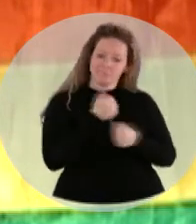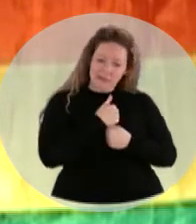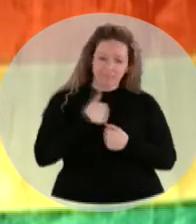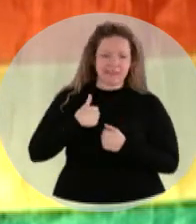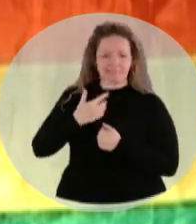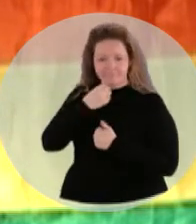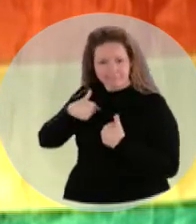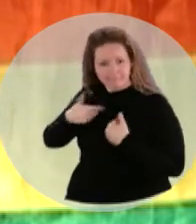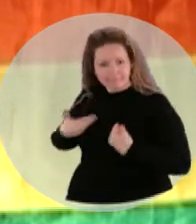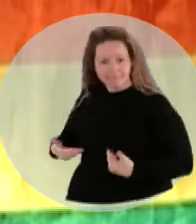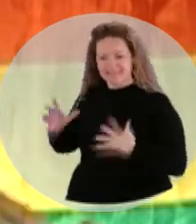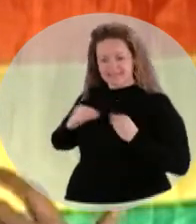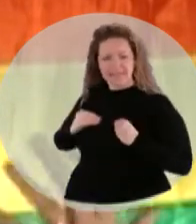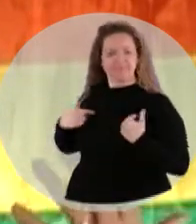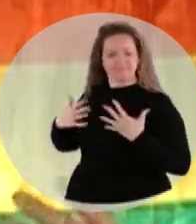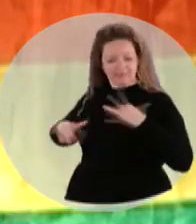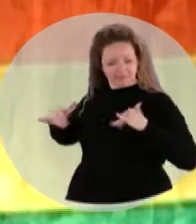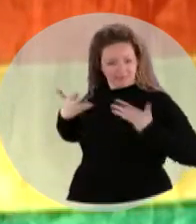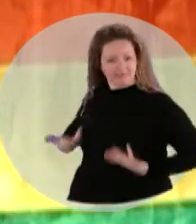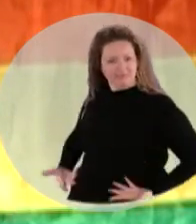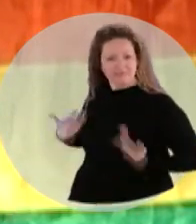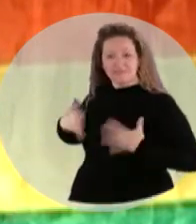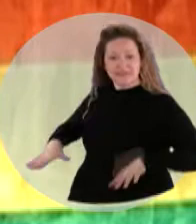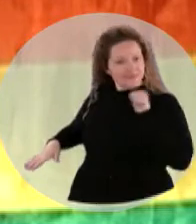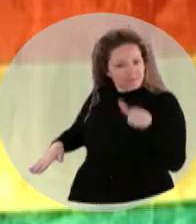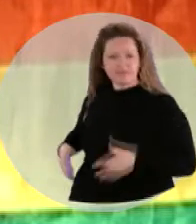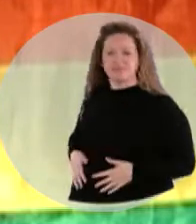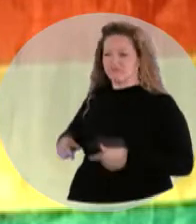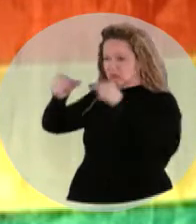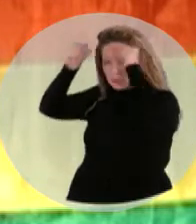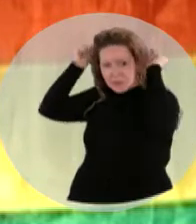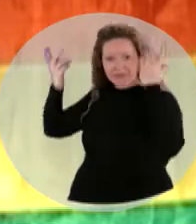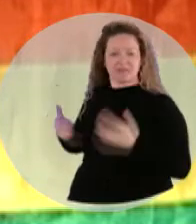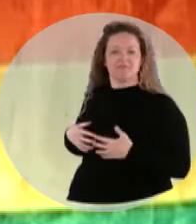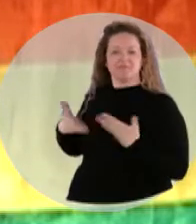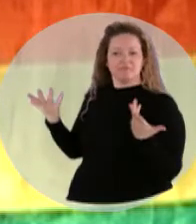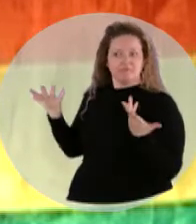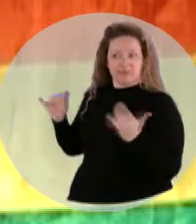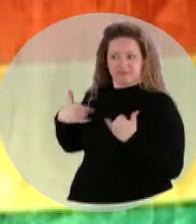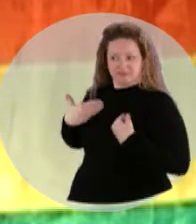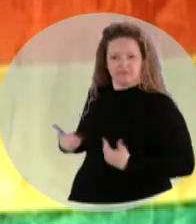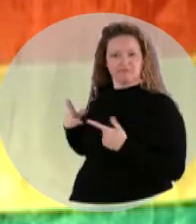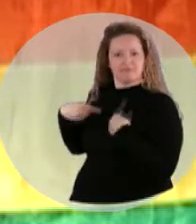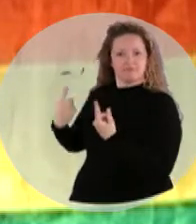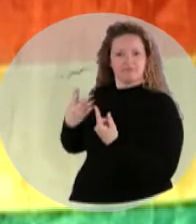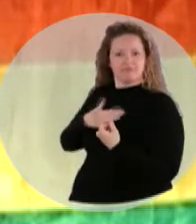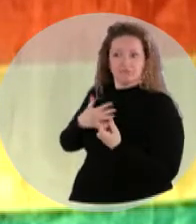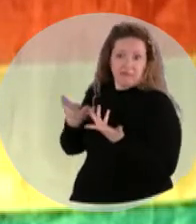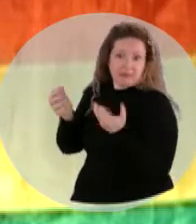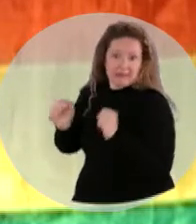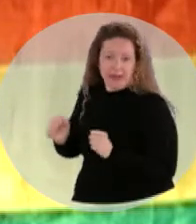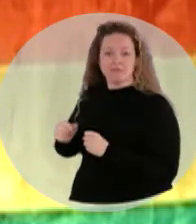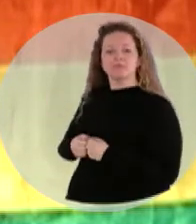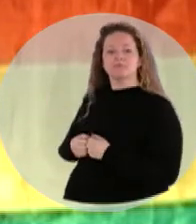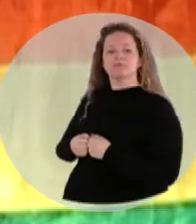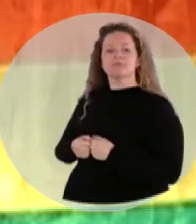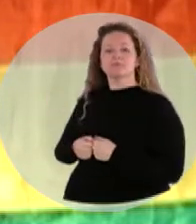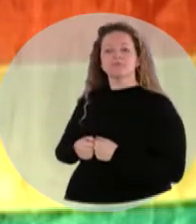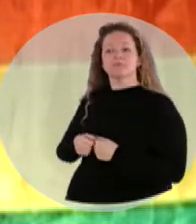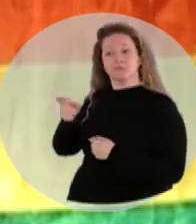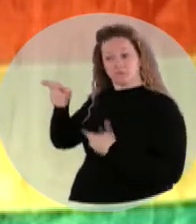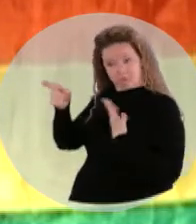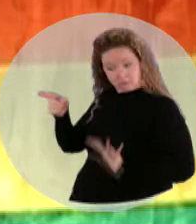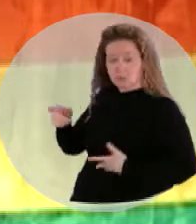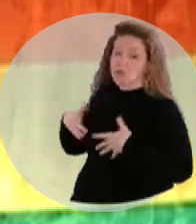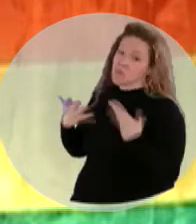dressed the way I am, short hair the way I am. They would have to love me that way, or they could, if they chose,